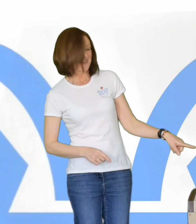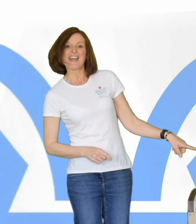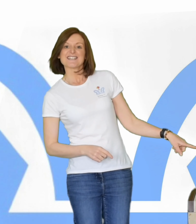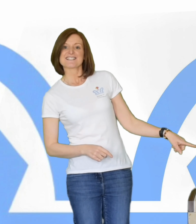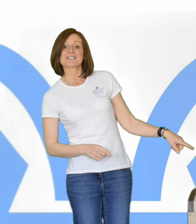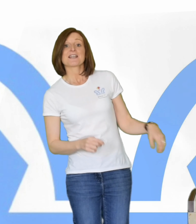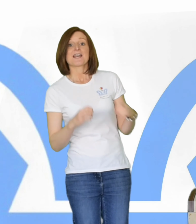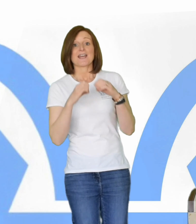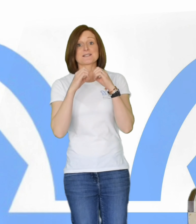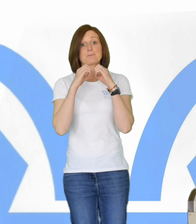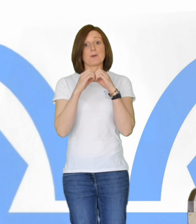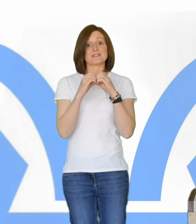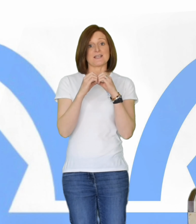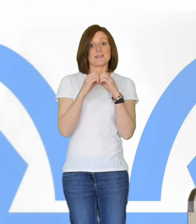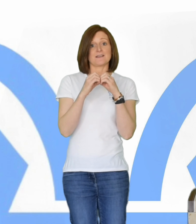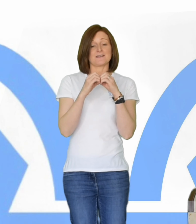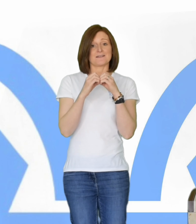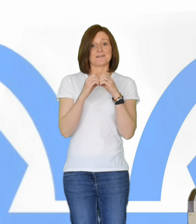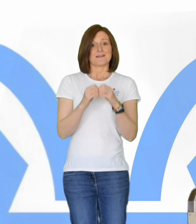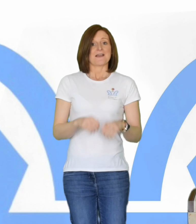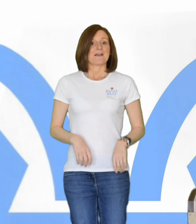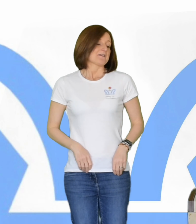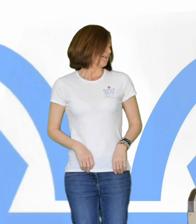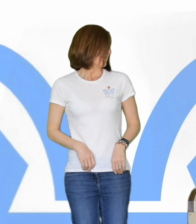and this is Buddy.